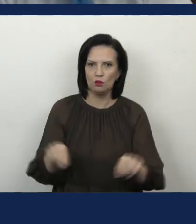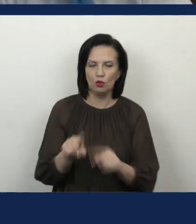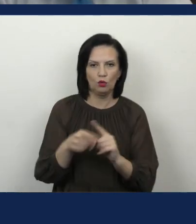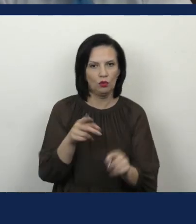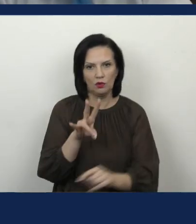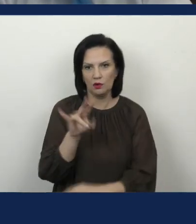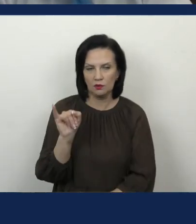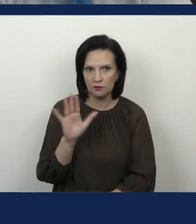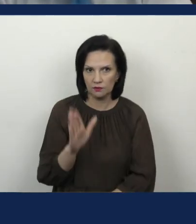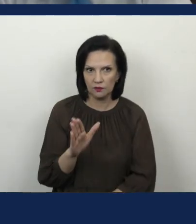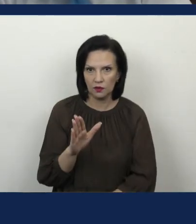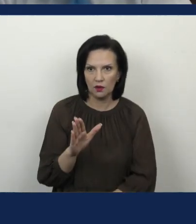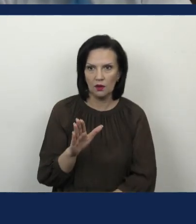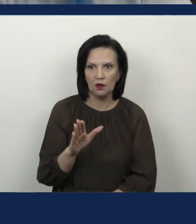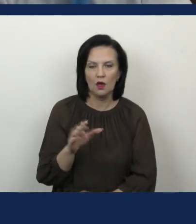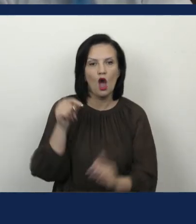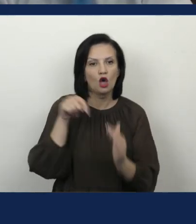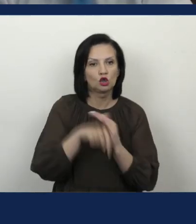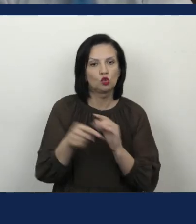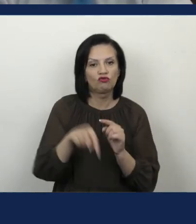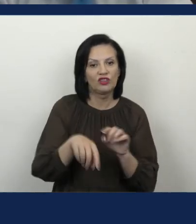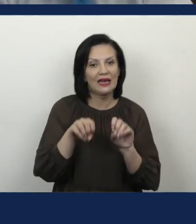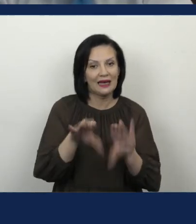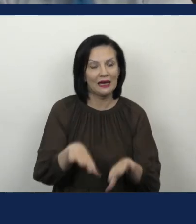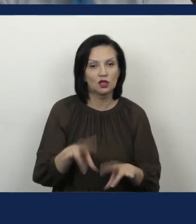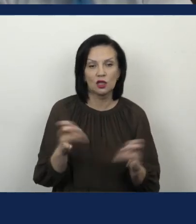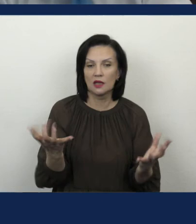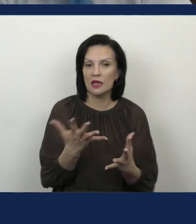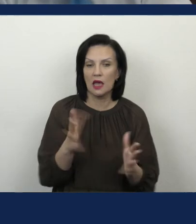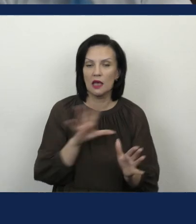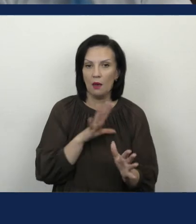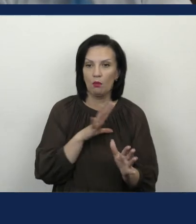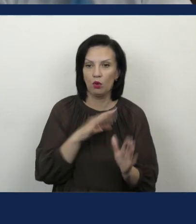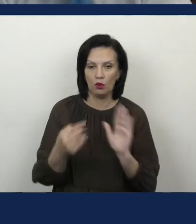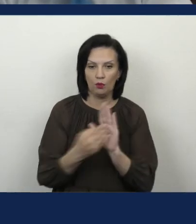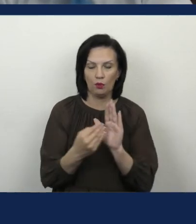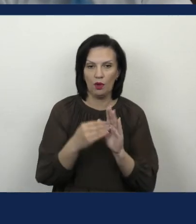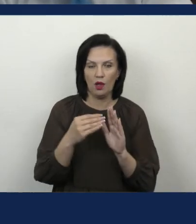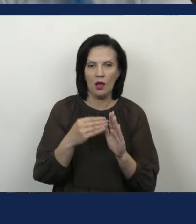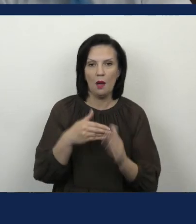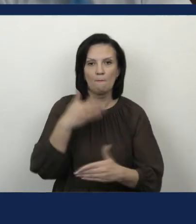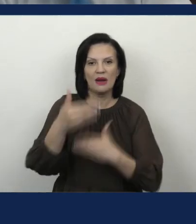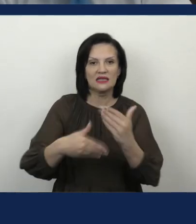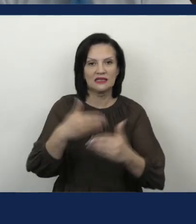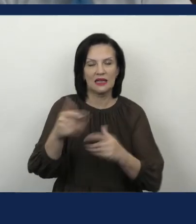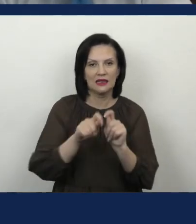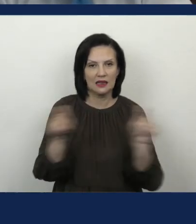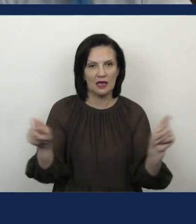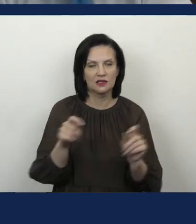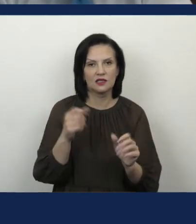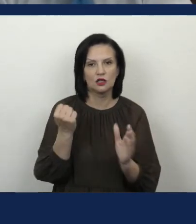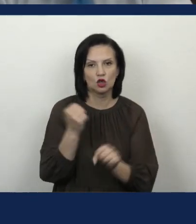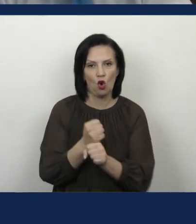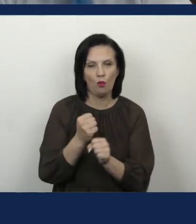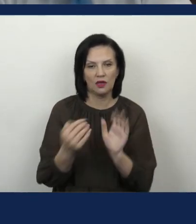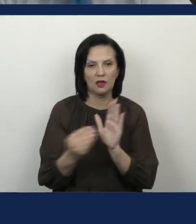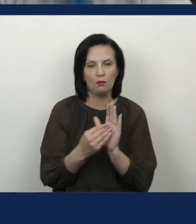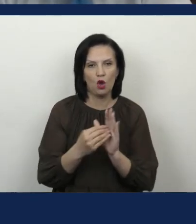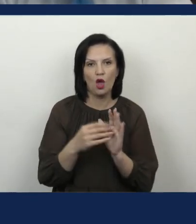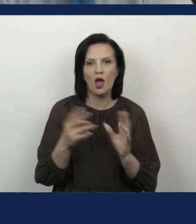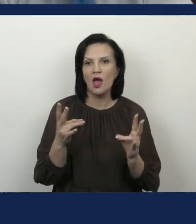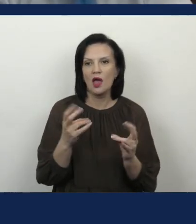whether they had received the ballots. The court, in those decisions, to which I would refer at the end